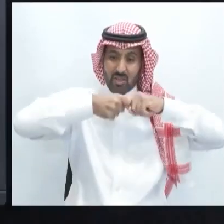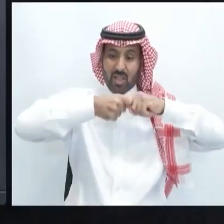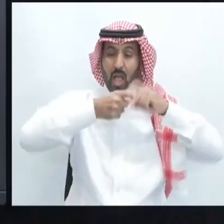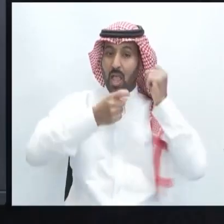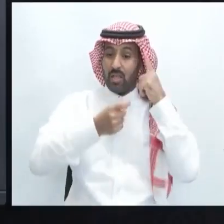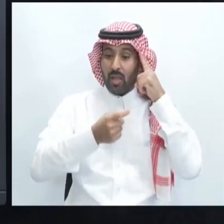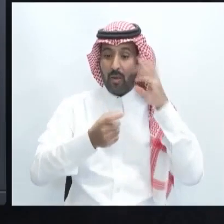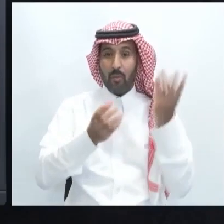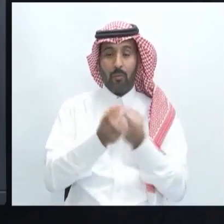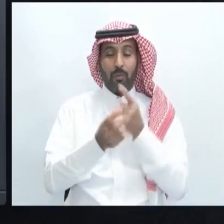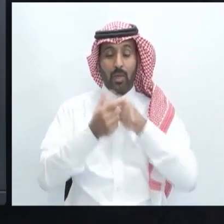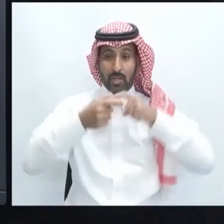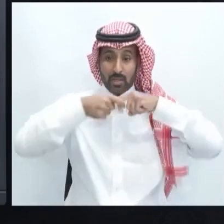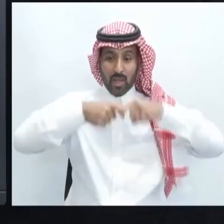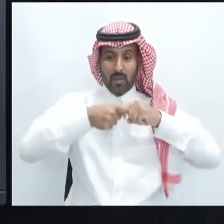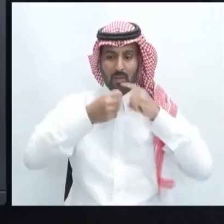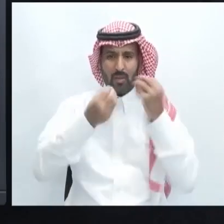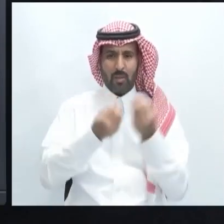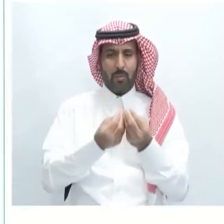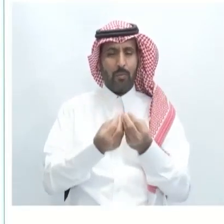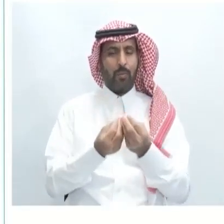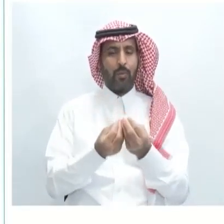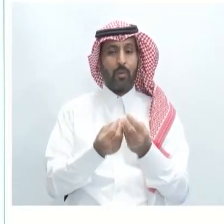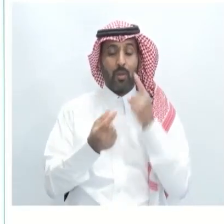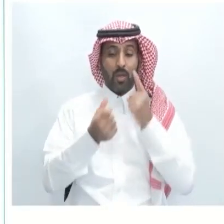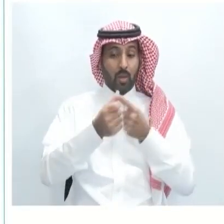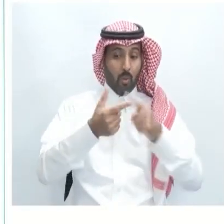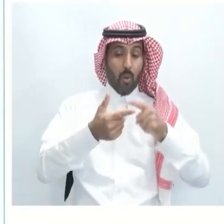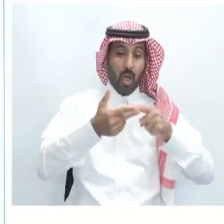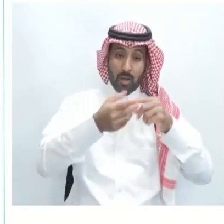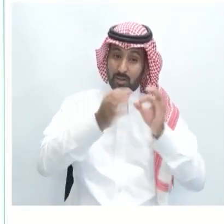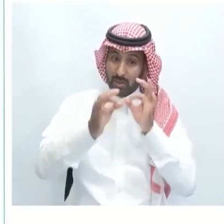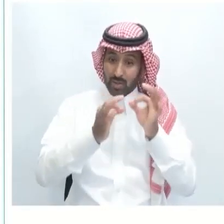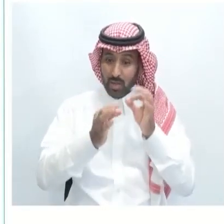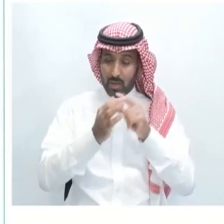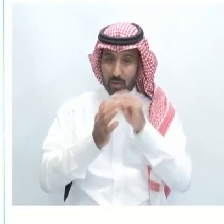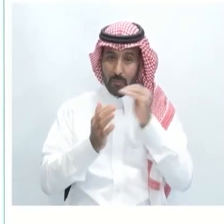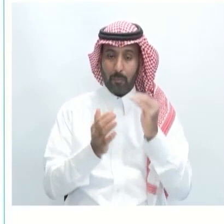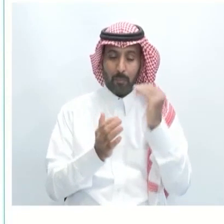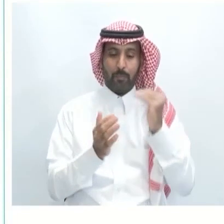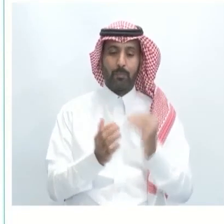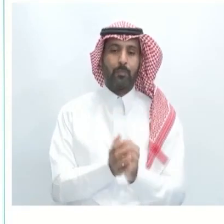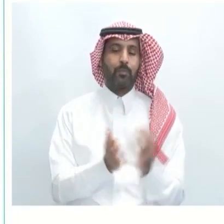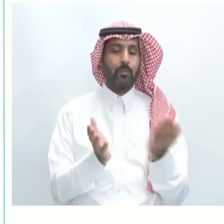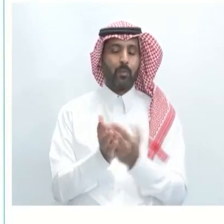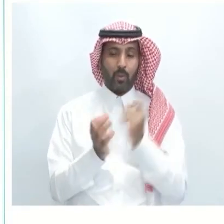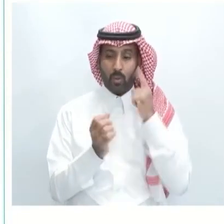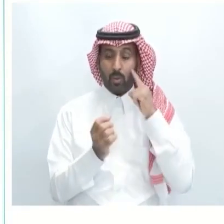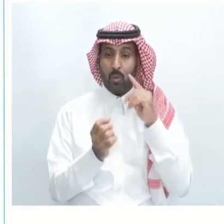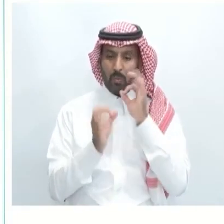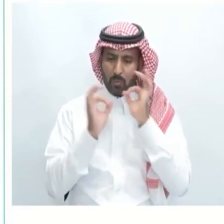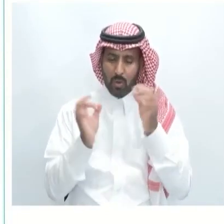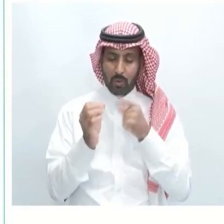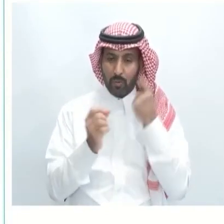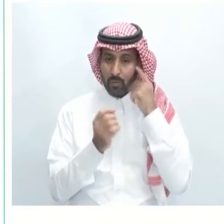connect ideas. They tie the ideas together. They help tie ideas and sentences together to create